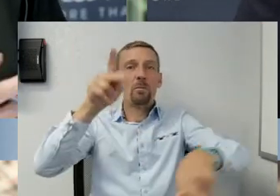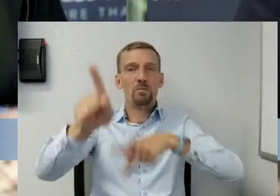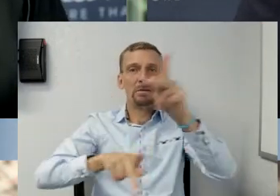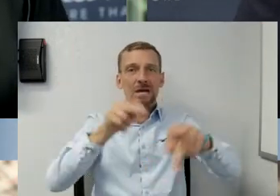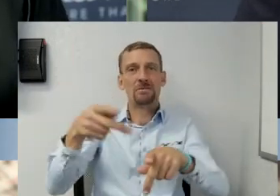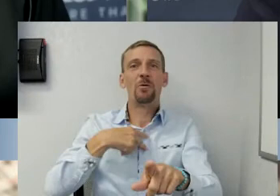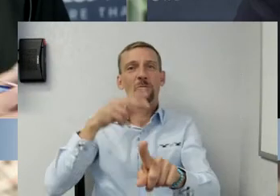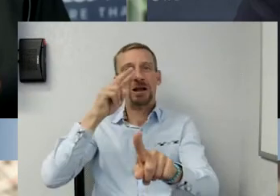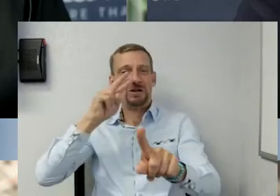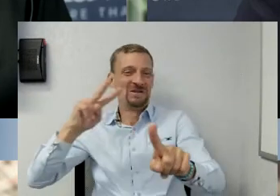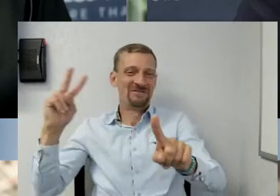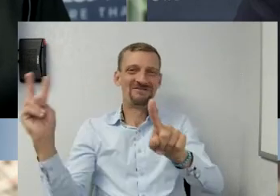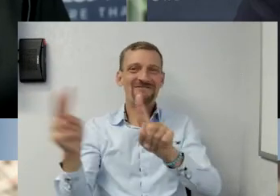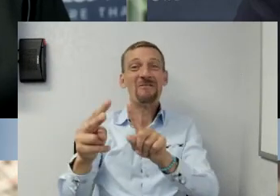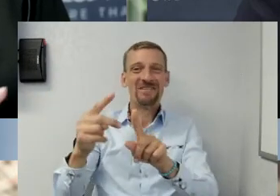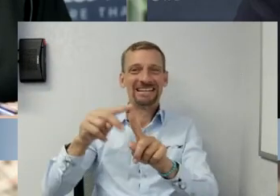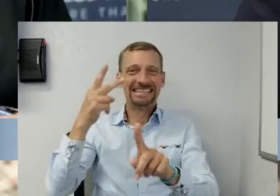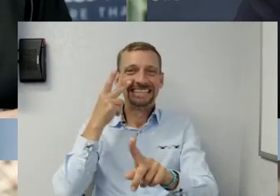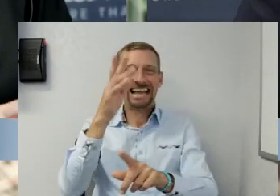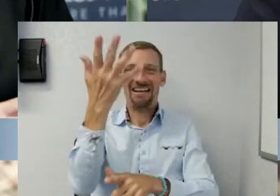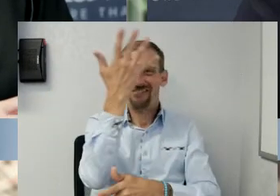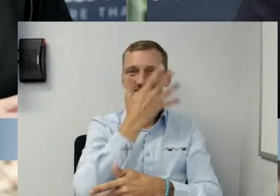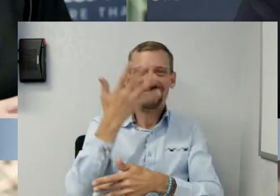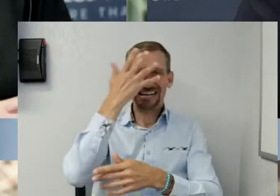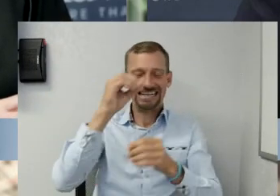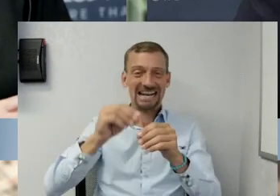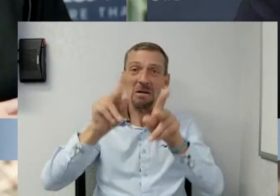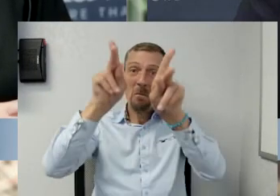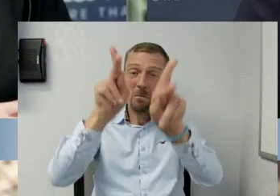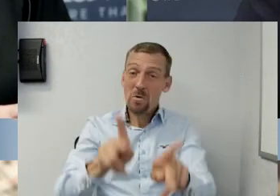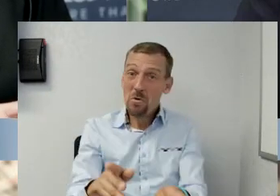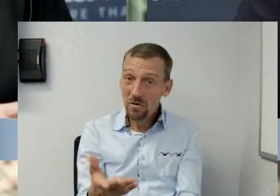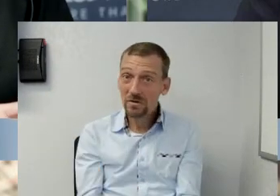look forward to, of course, seeing your faces in person,